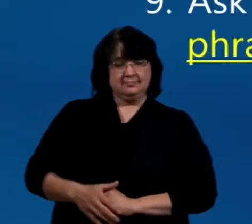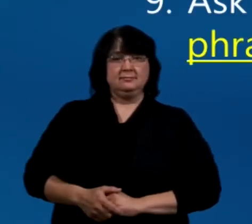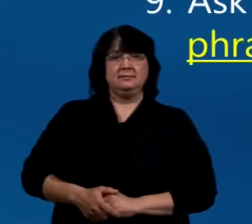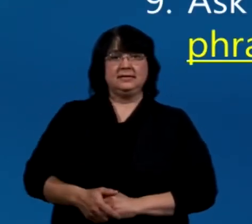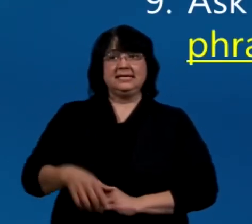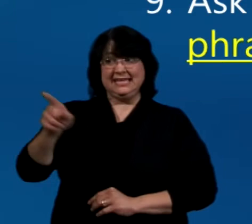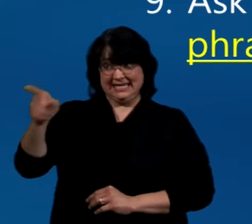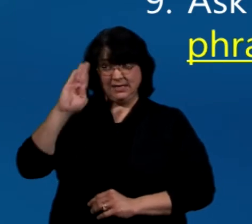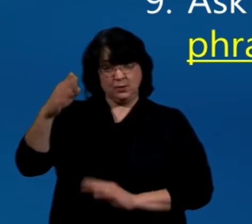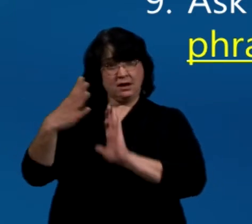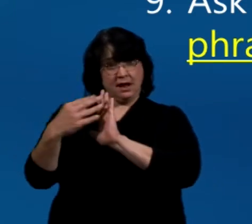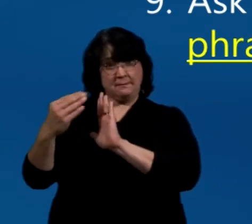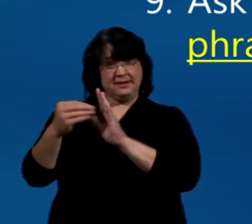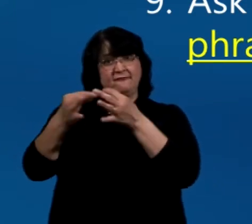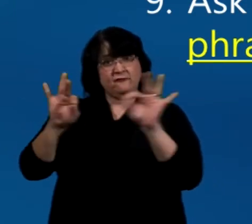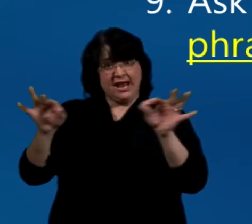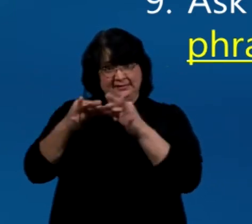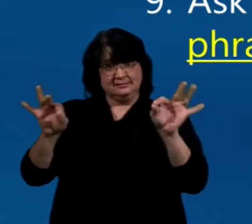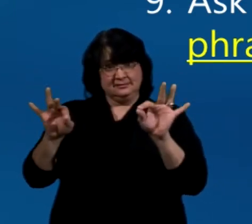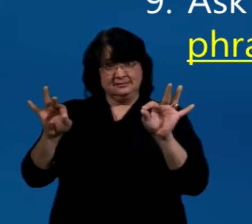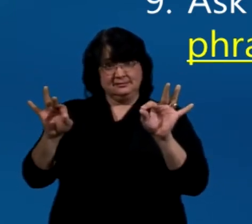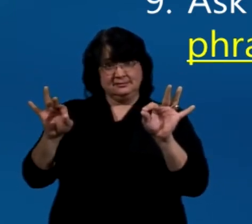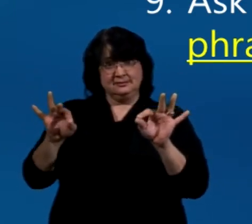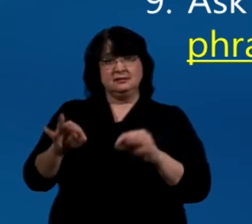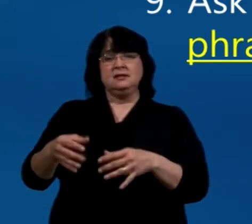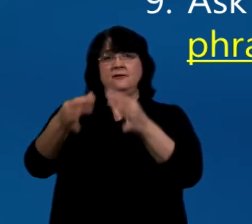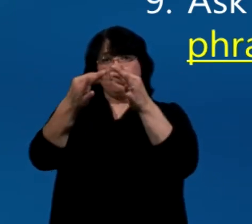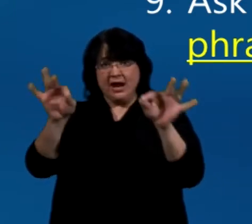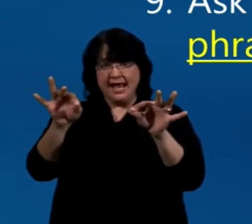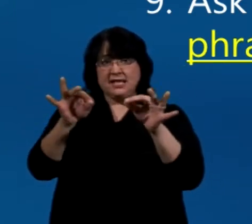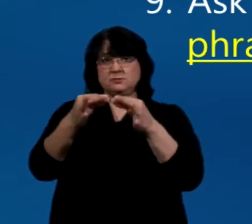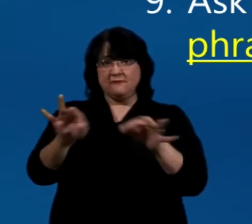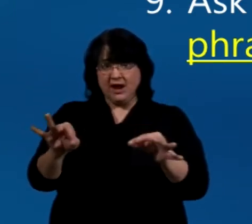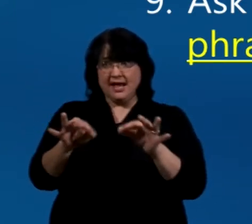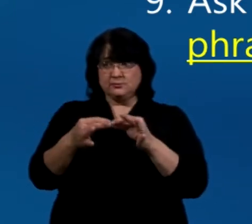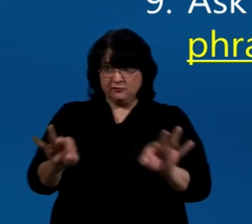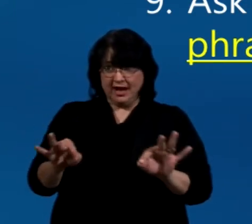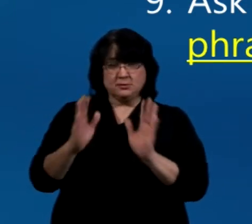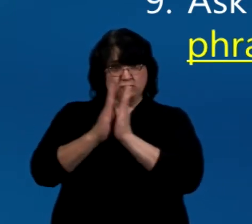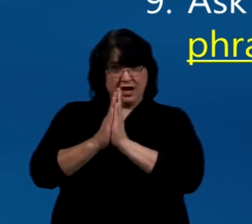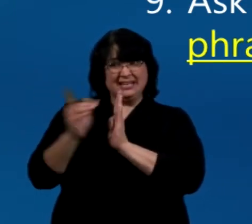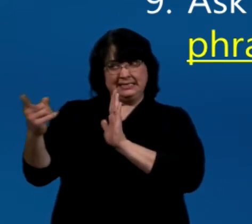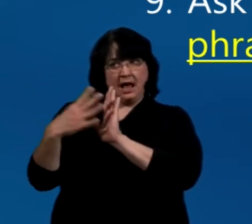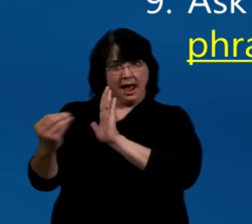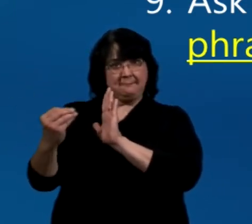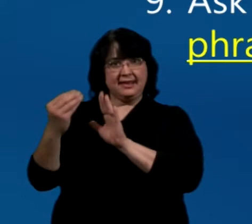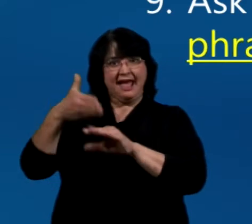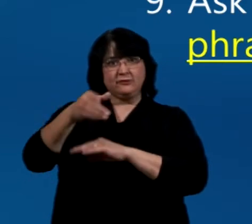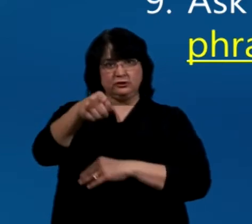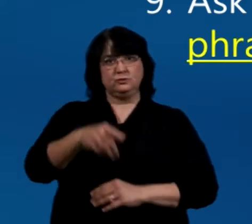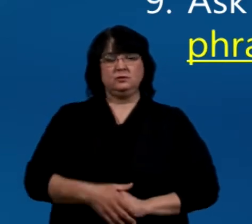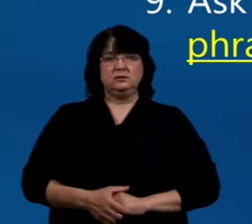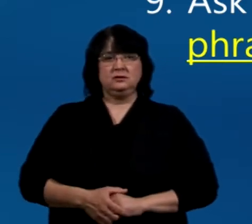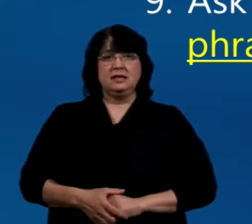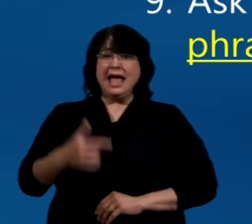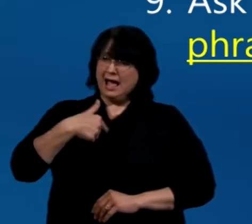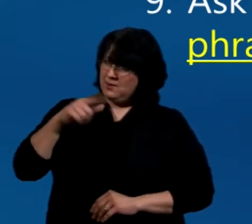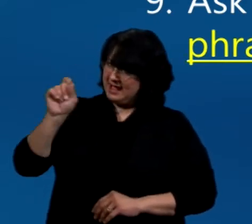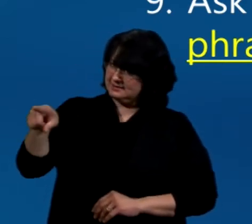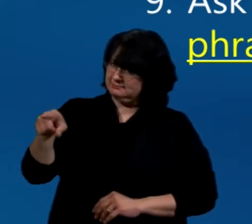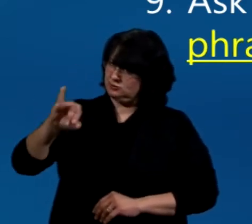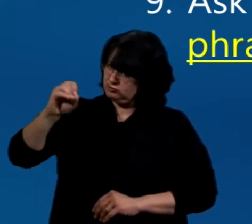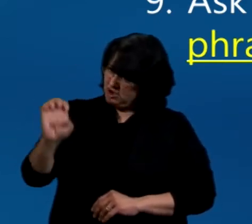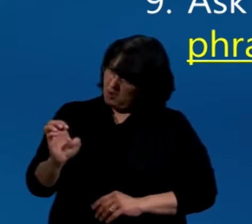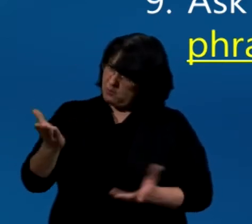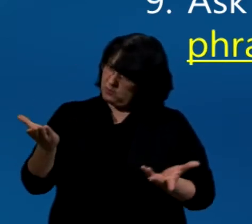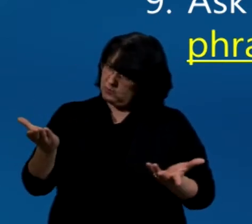He's going to repeat a phrase by phrase prayer after you. I'm going to ask him, Joe,